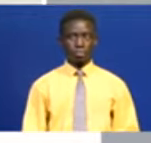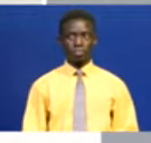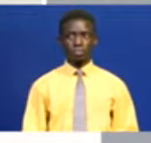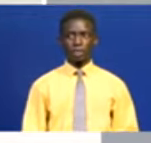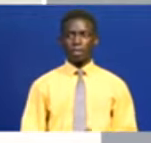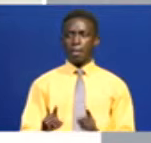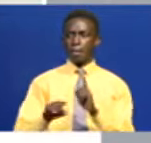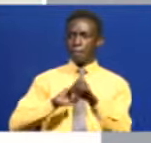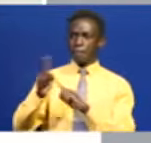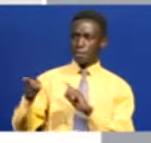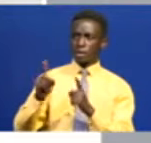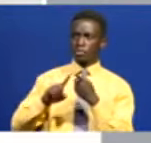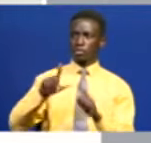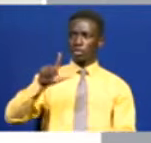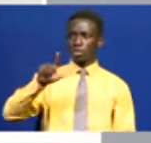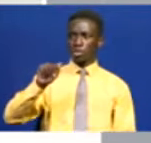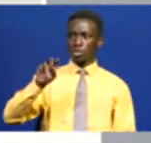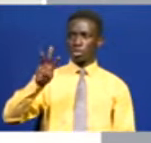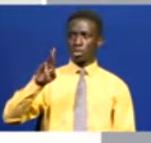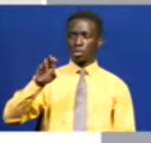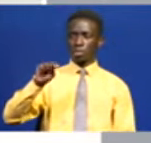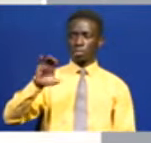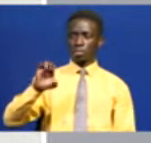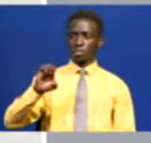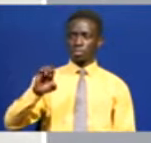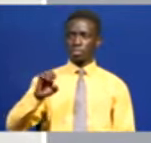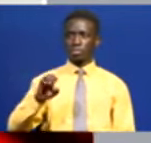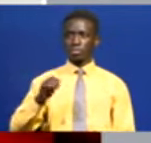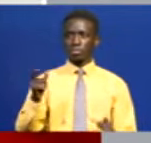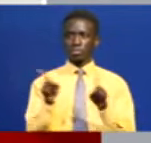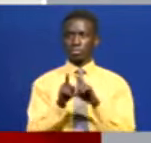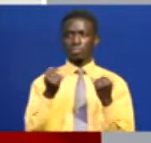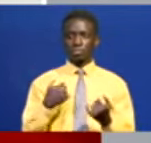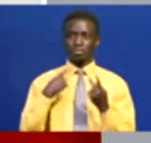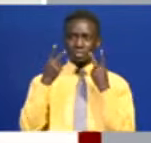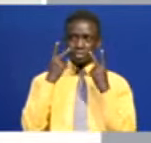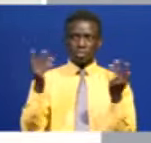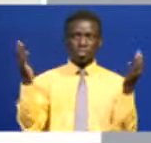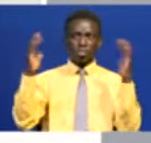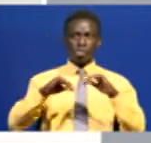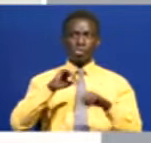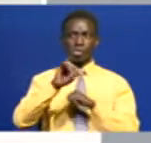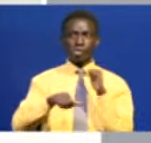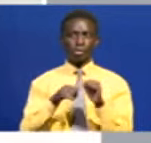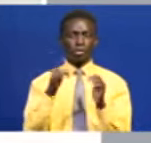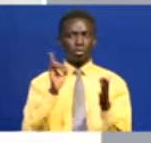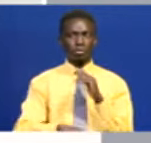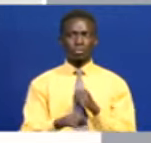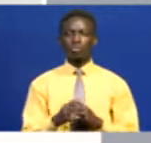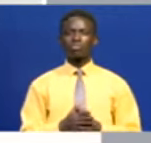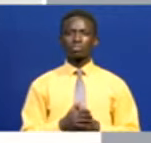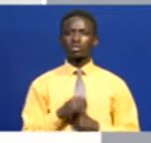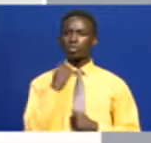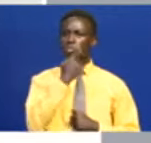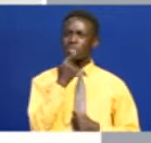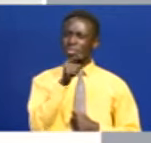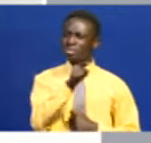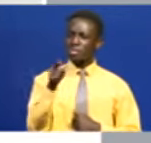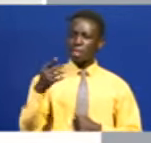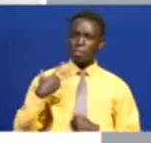in studio, Lawrence. Okay, and we've just heard about what the conference is all about. Yes. Who are the people who